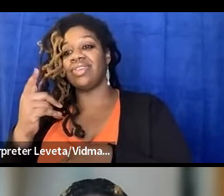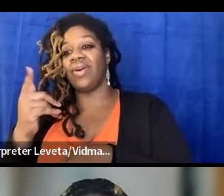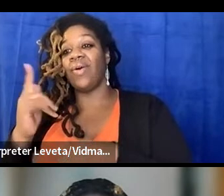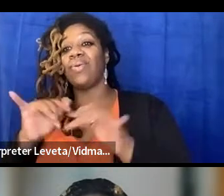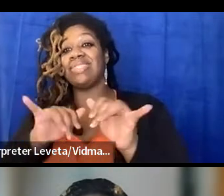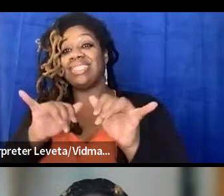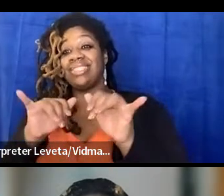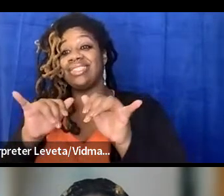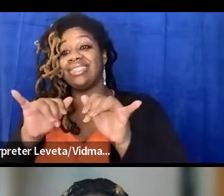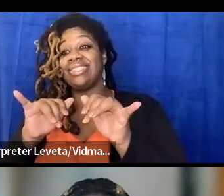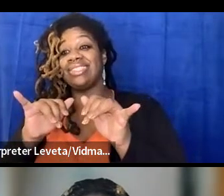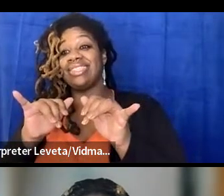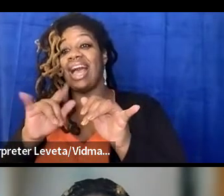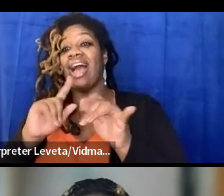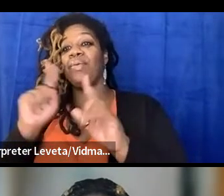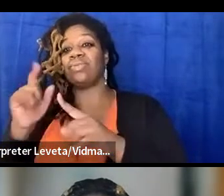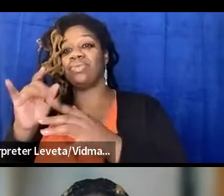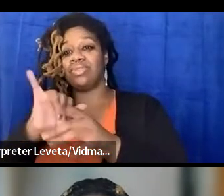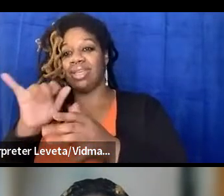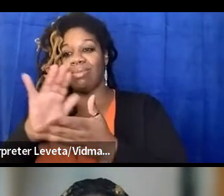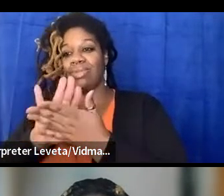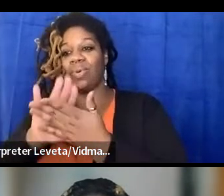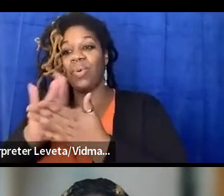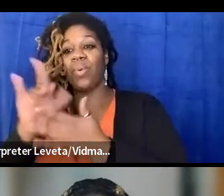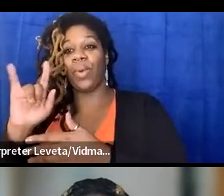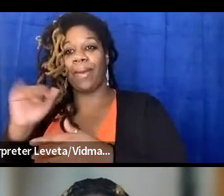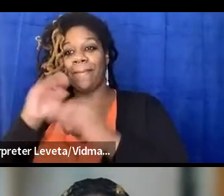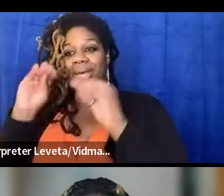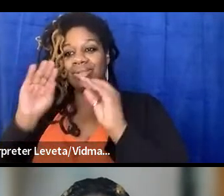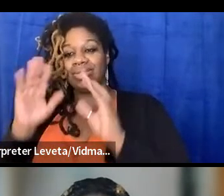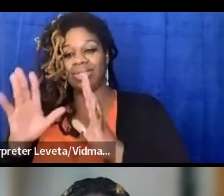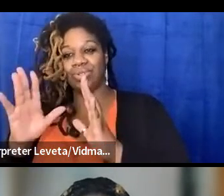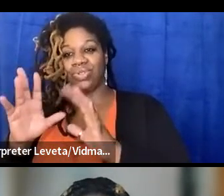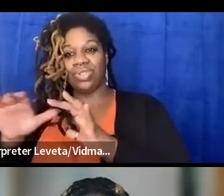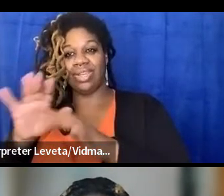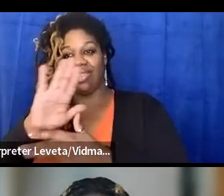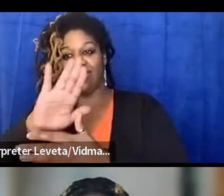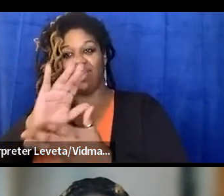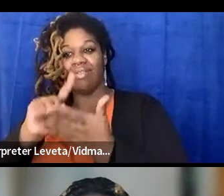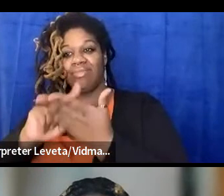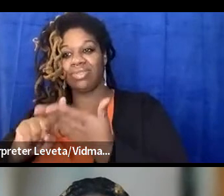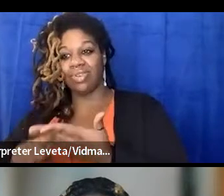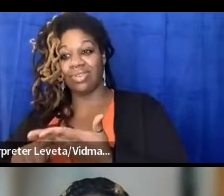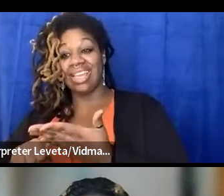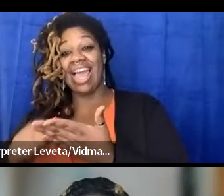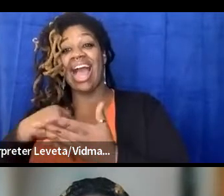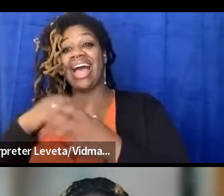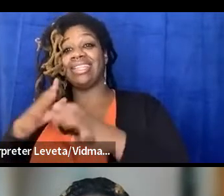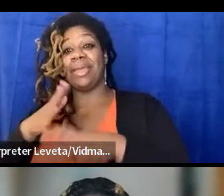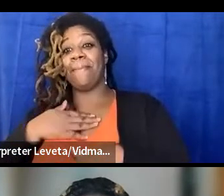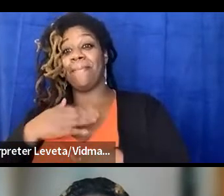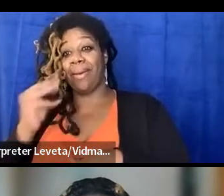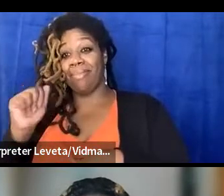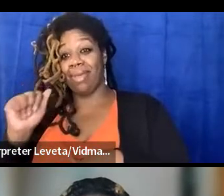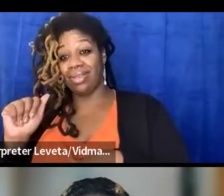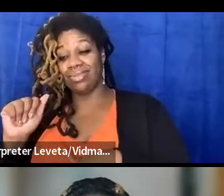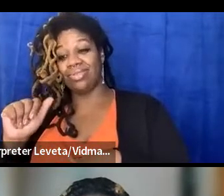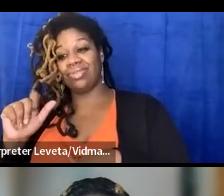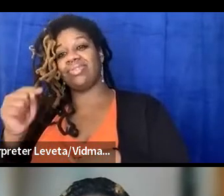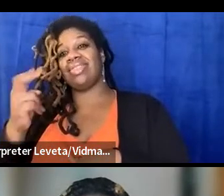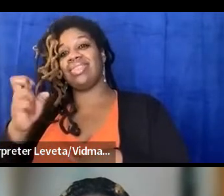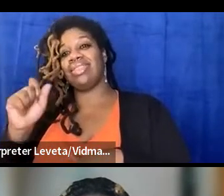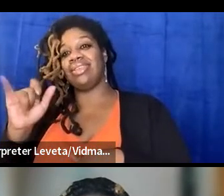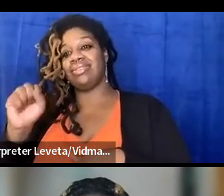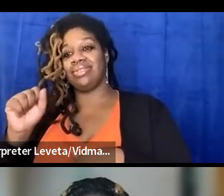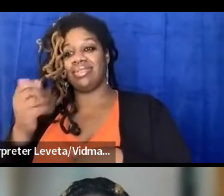research, I did my master's thesis on that same place. So the effect of a high school